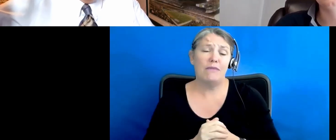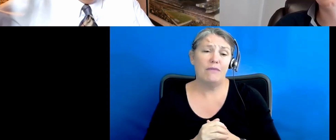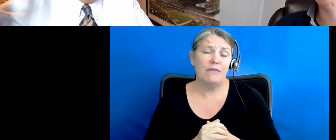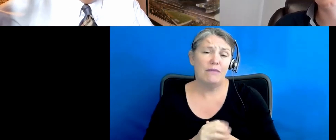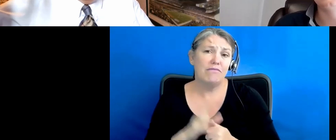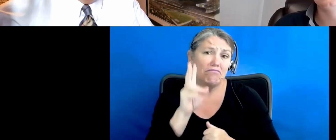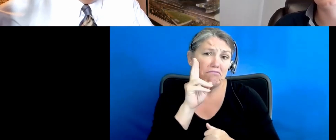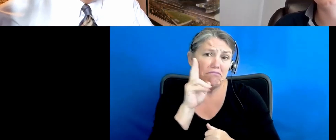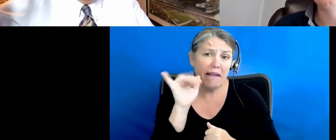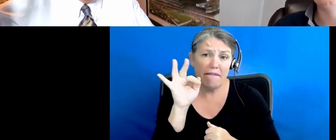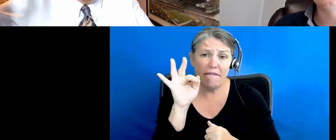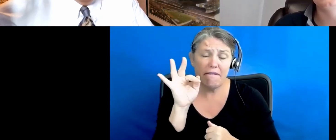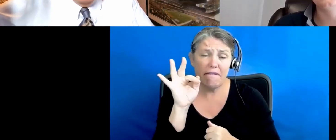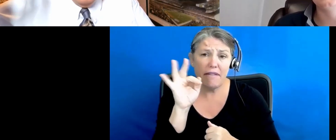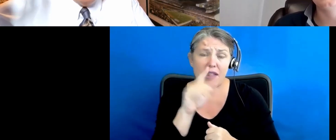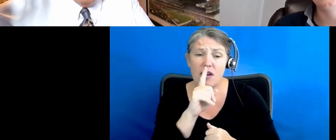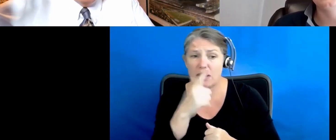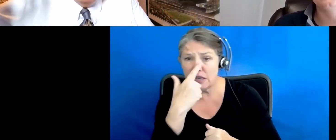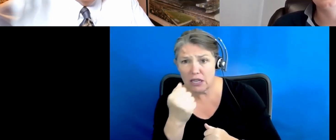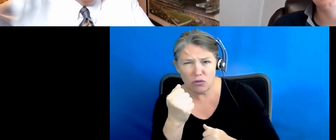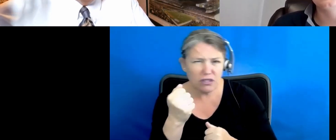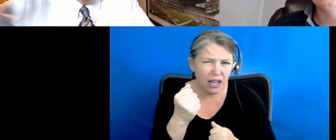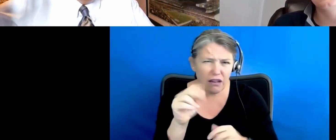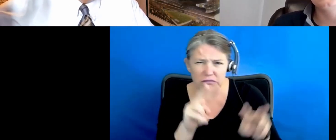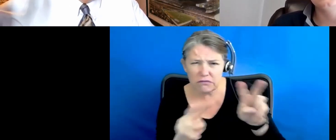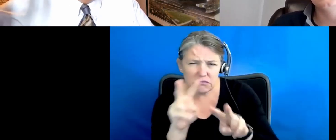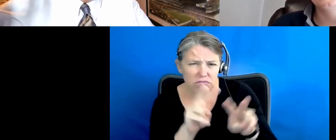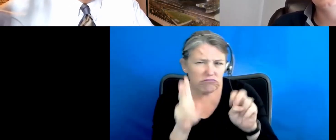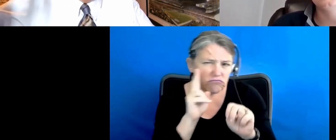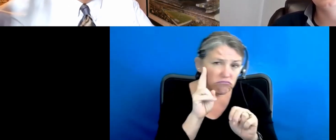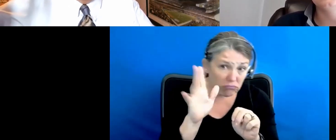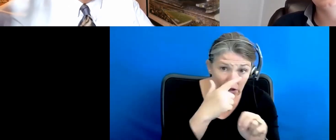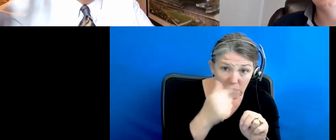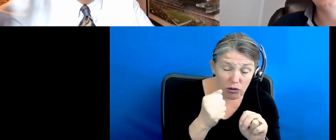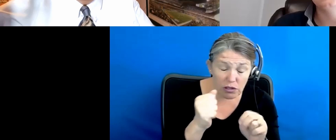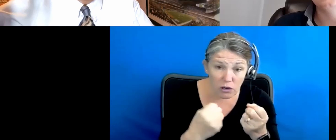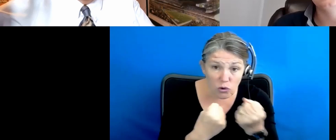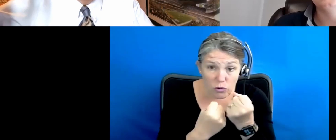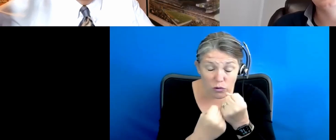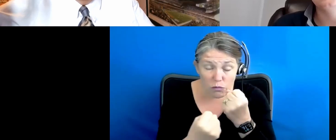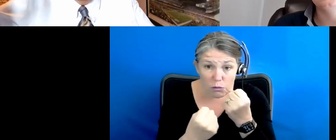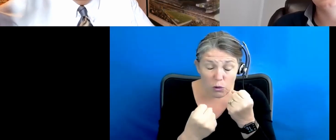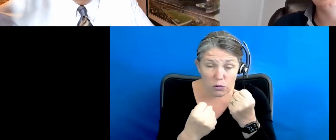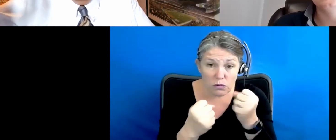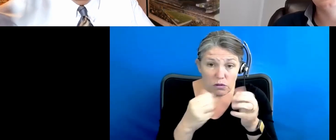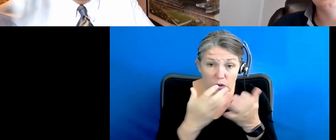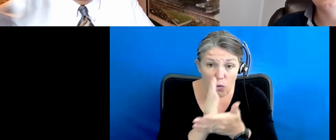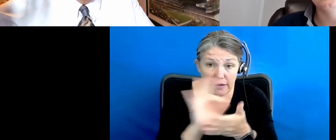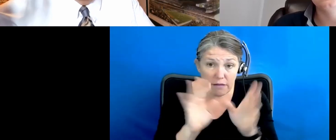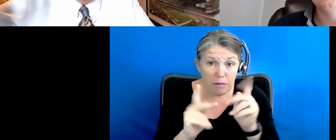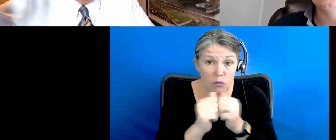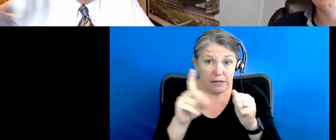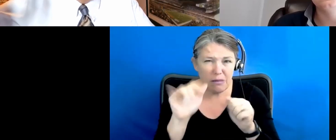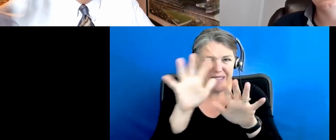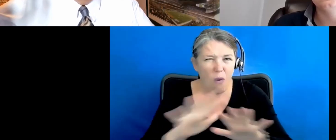and see if there is an interest, engage what their interest is on promoting the rights of people with disabilities throughout